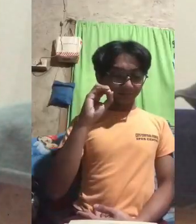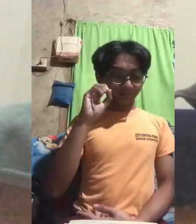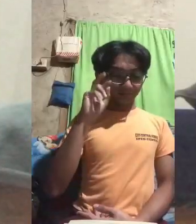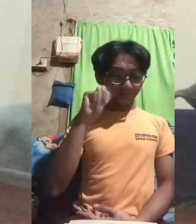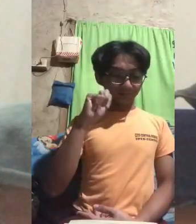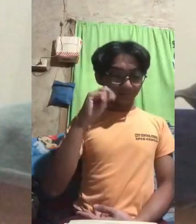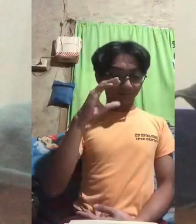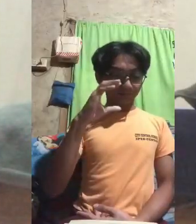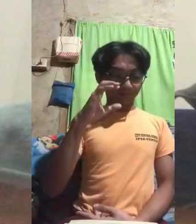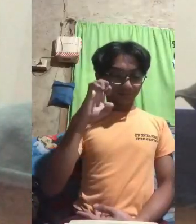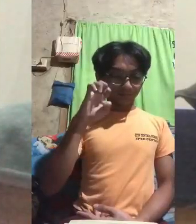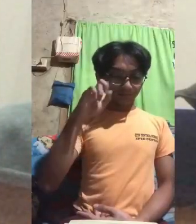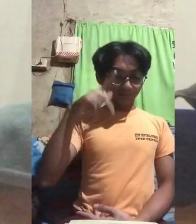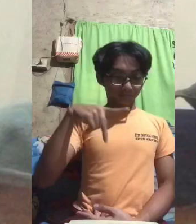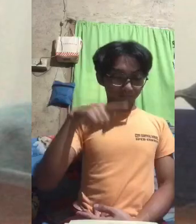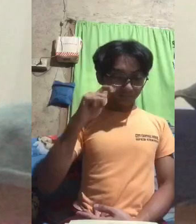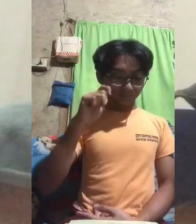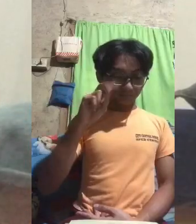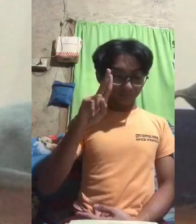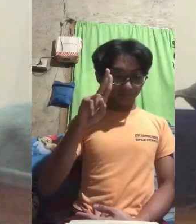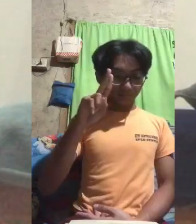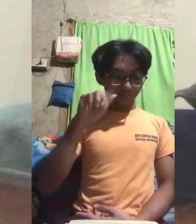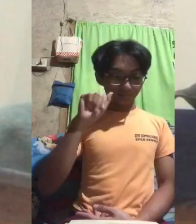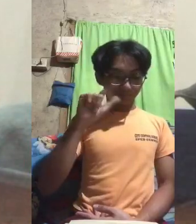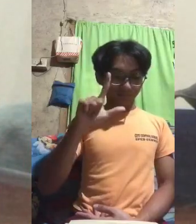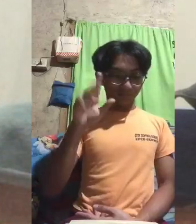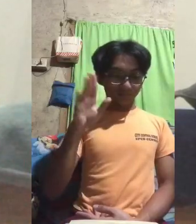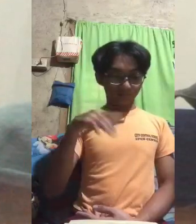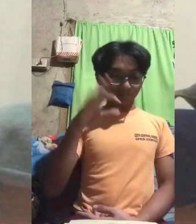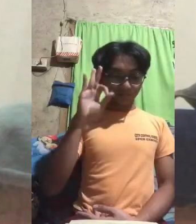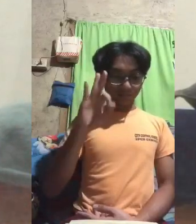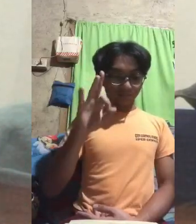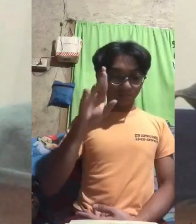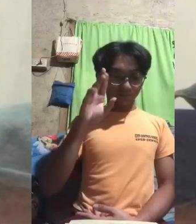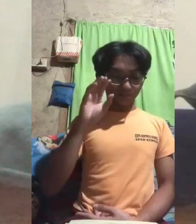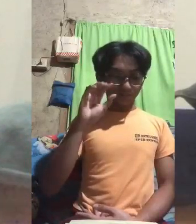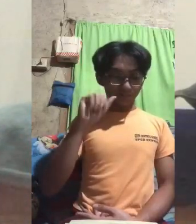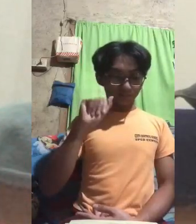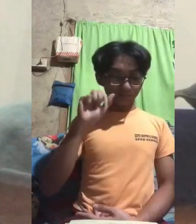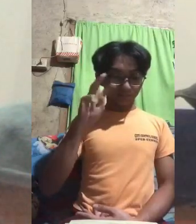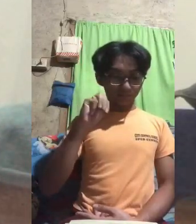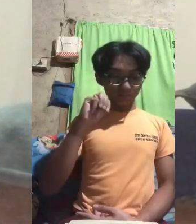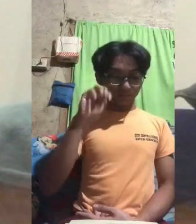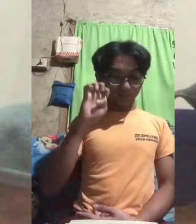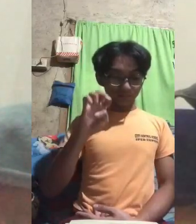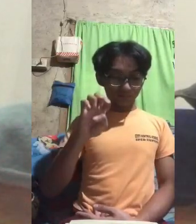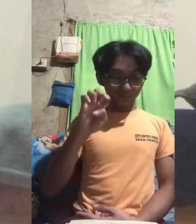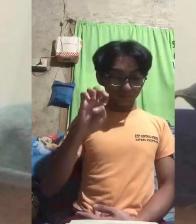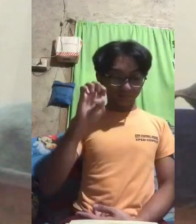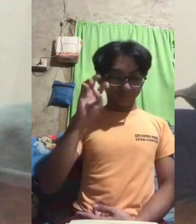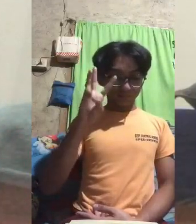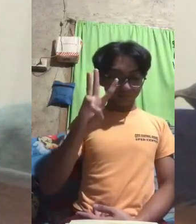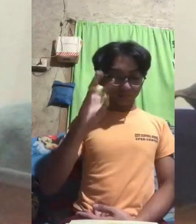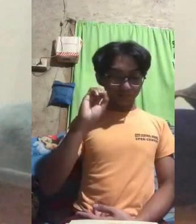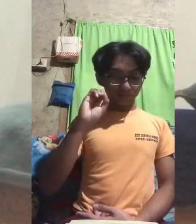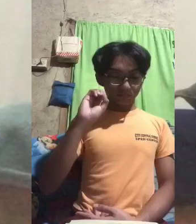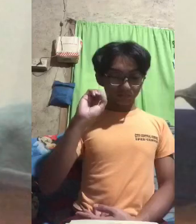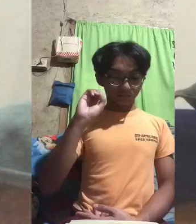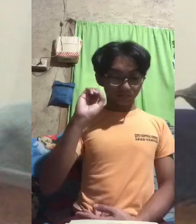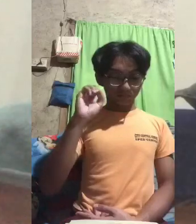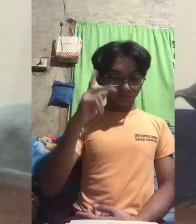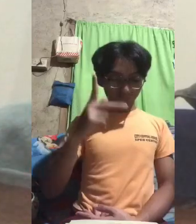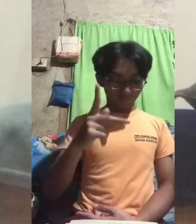Conceptual framework. The conceptual framework explains how the main concept of variables in your study are connected. It helps